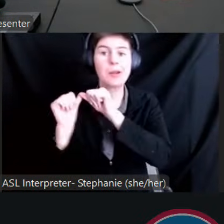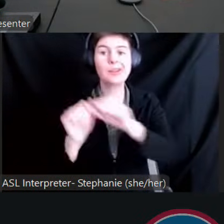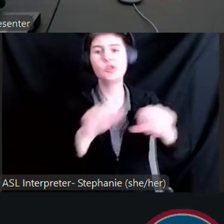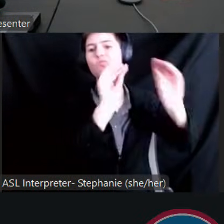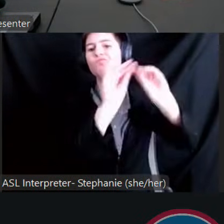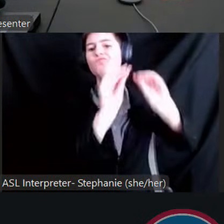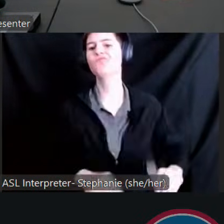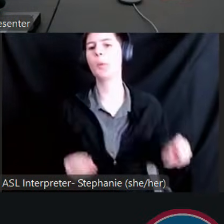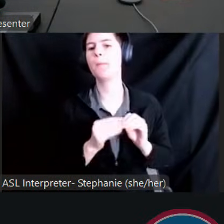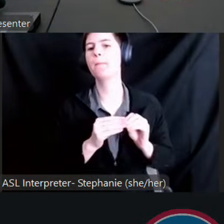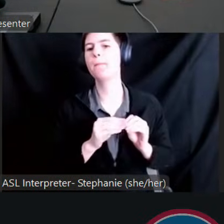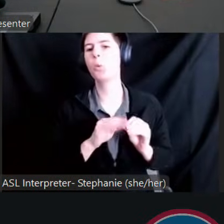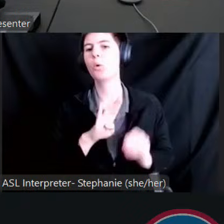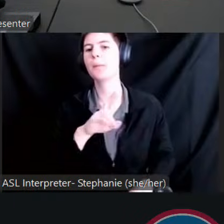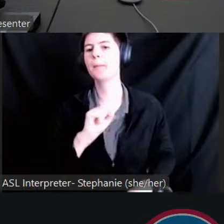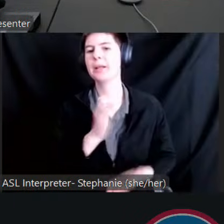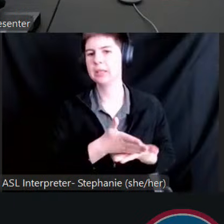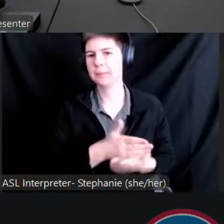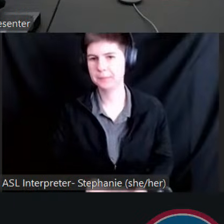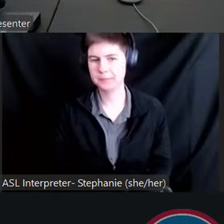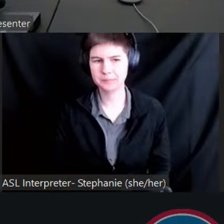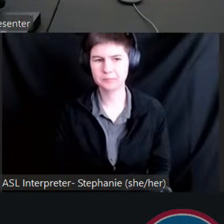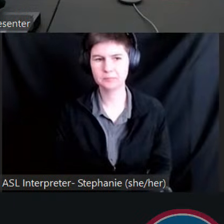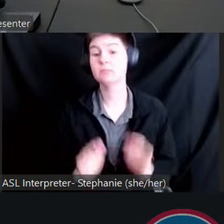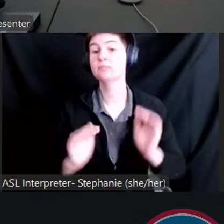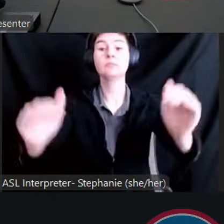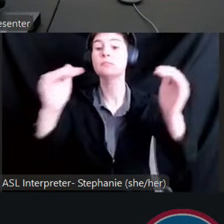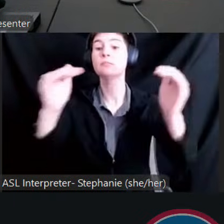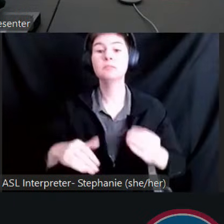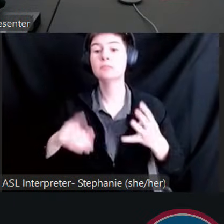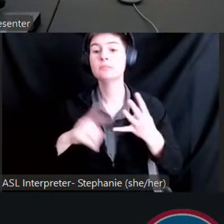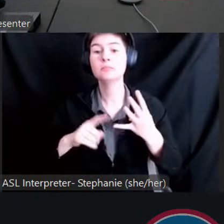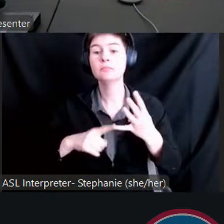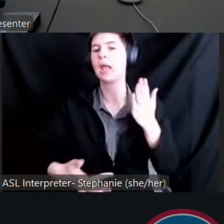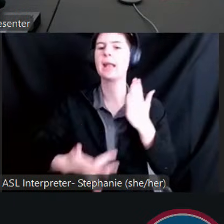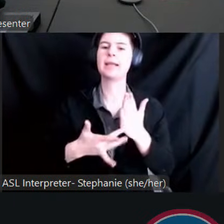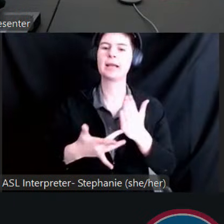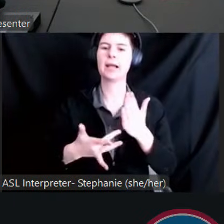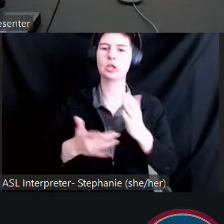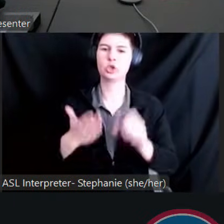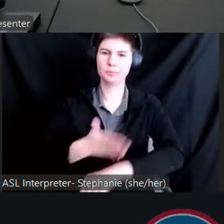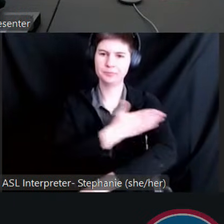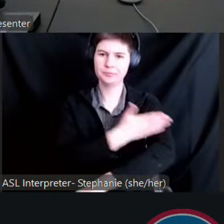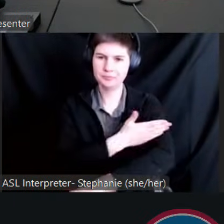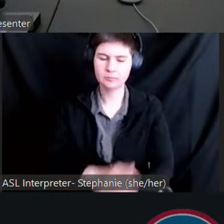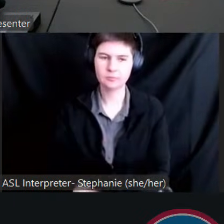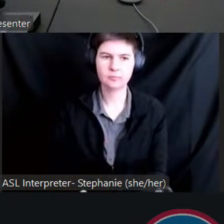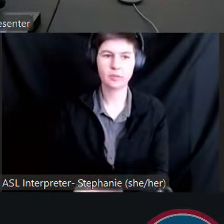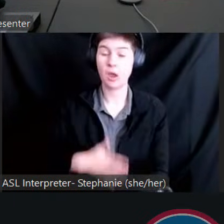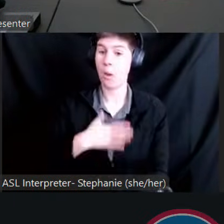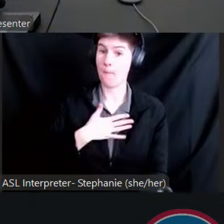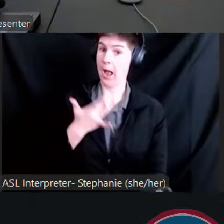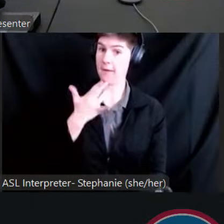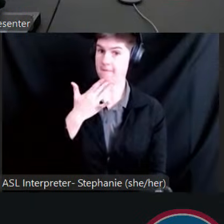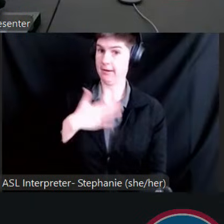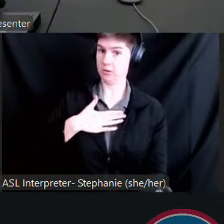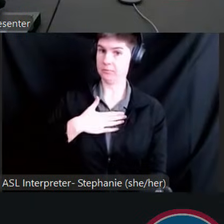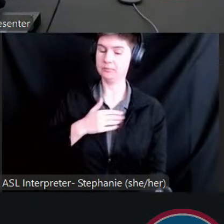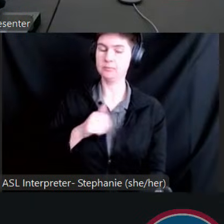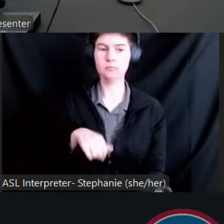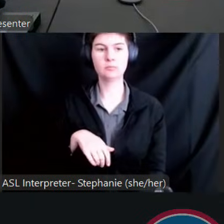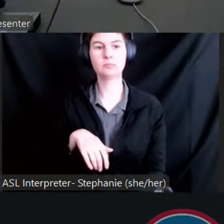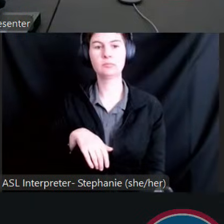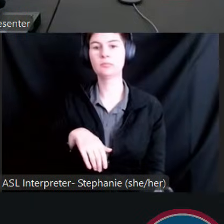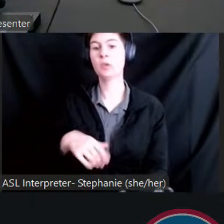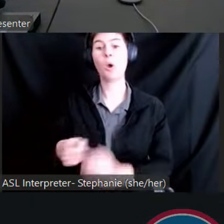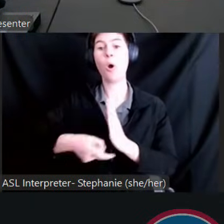All right, so that brings me to the next category, technology enhancements. This is one of my favorite ones, the automated